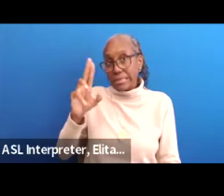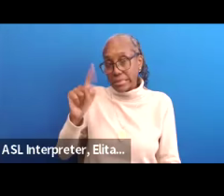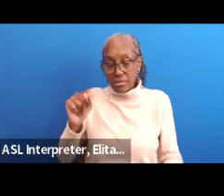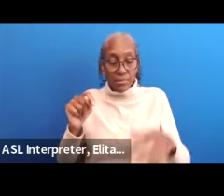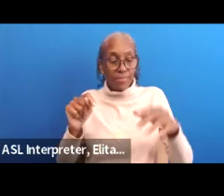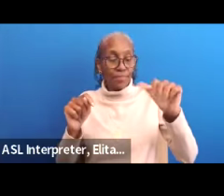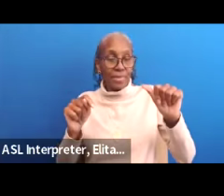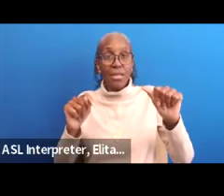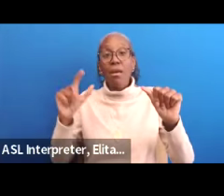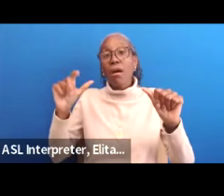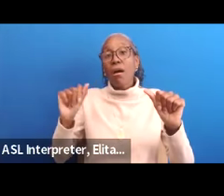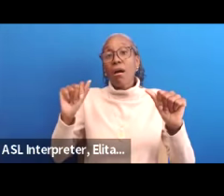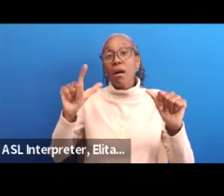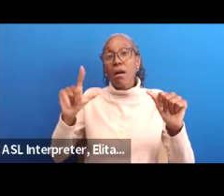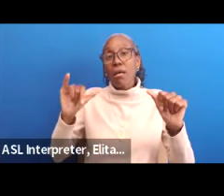column aligned?